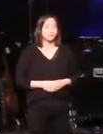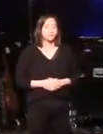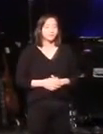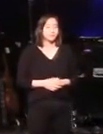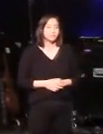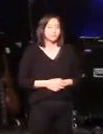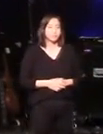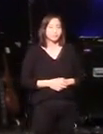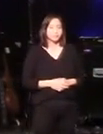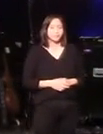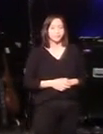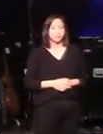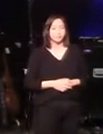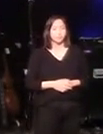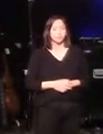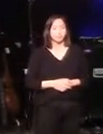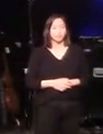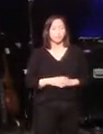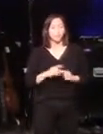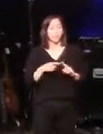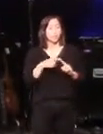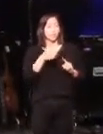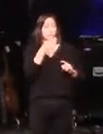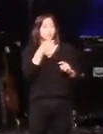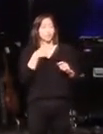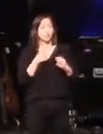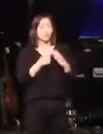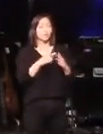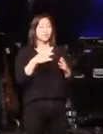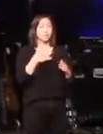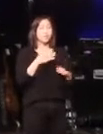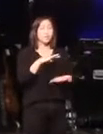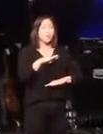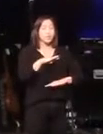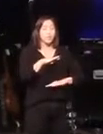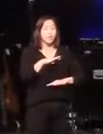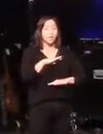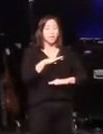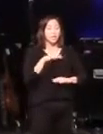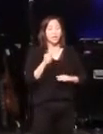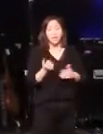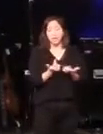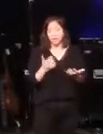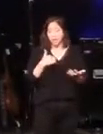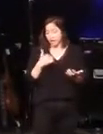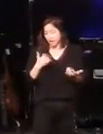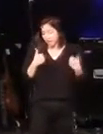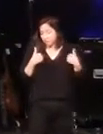place, then all of a sudden, it's great if I have, but it's also okay if I don't.